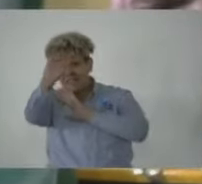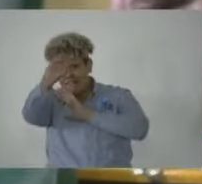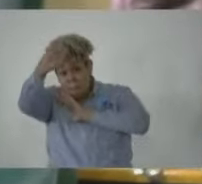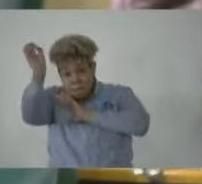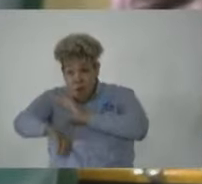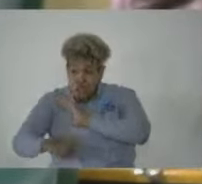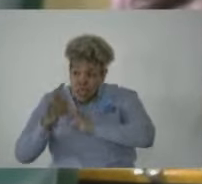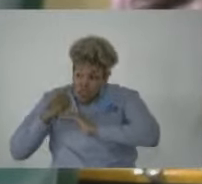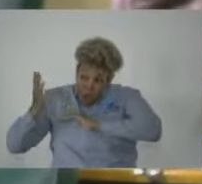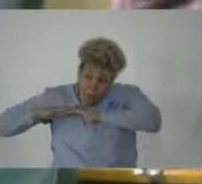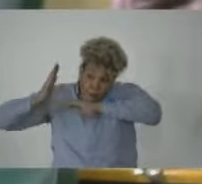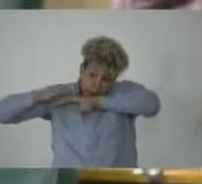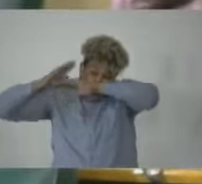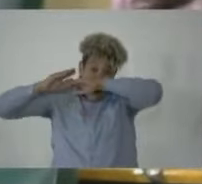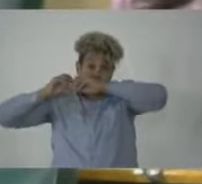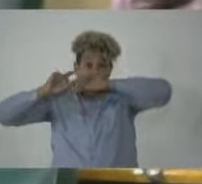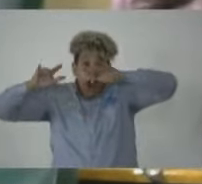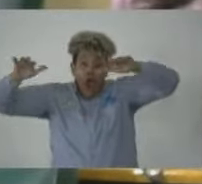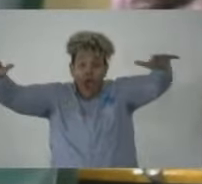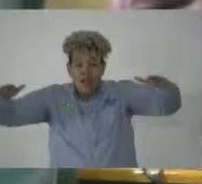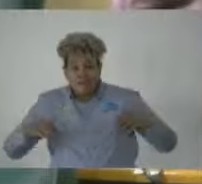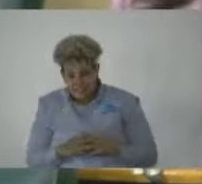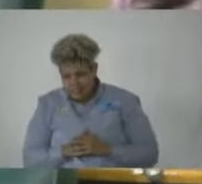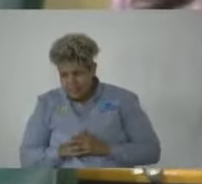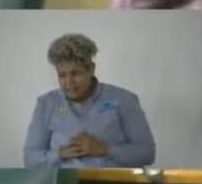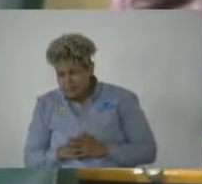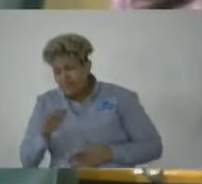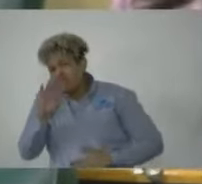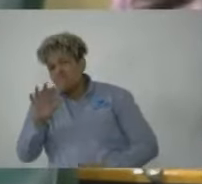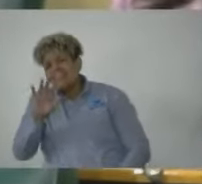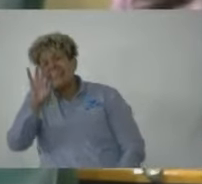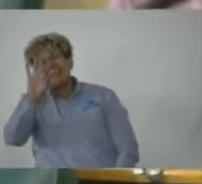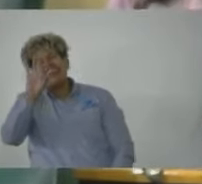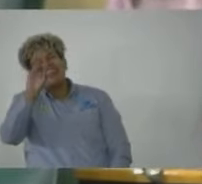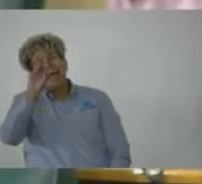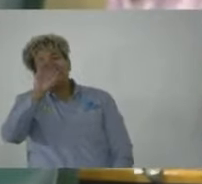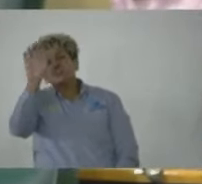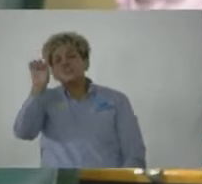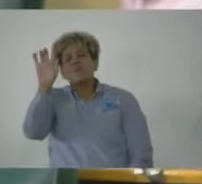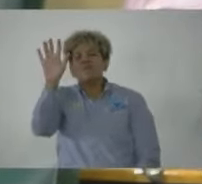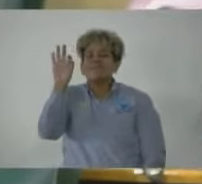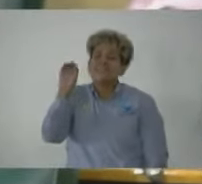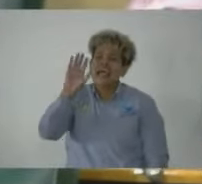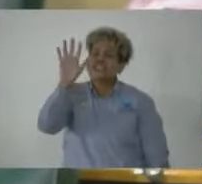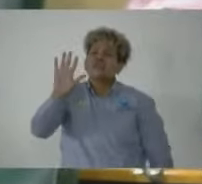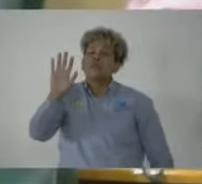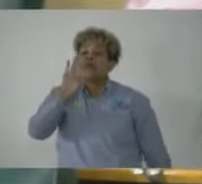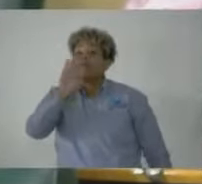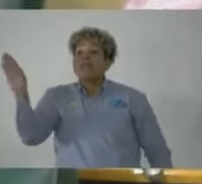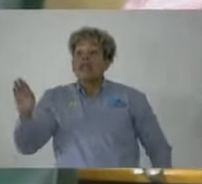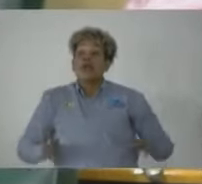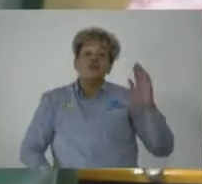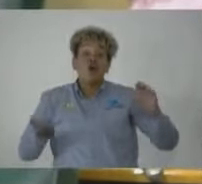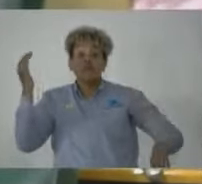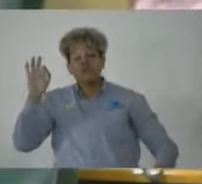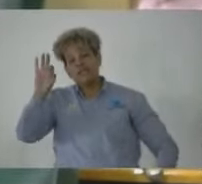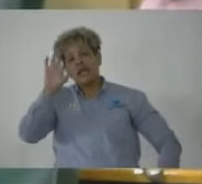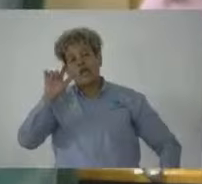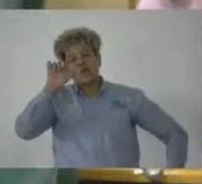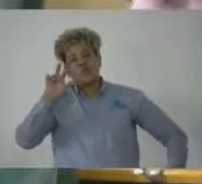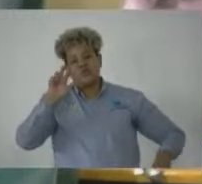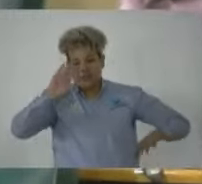950%, Madam Speaker. From about 90-something billion to 923